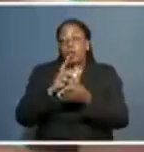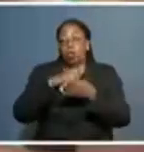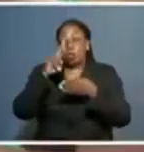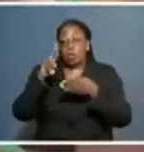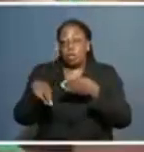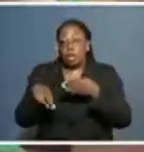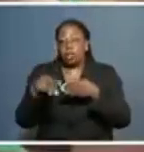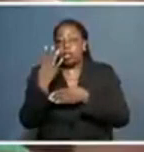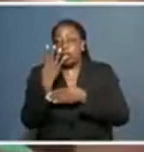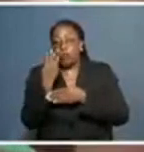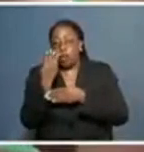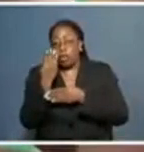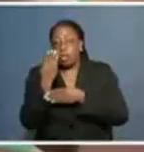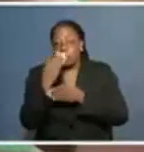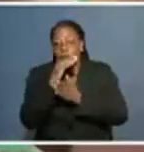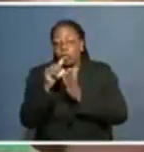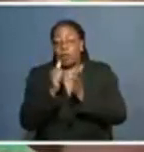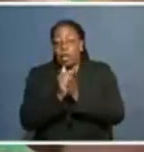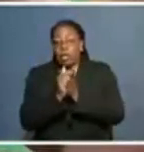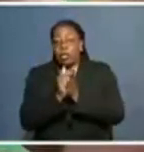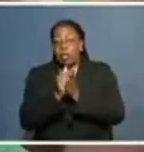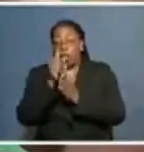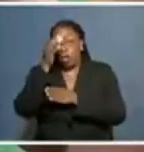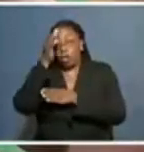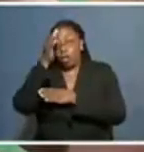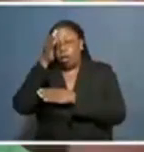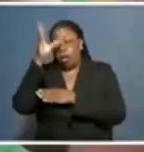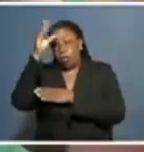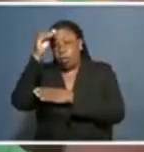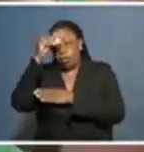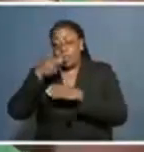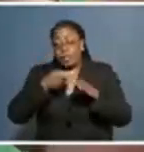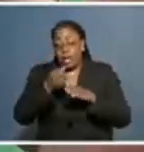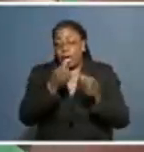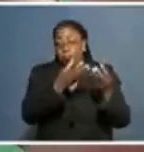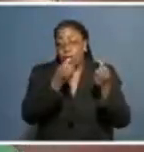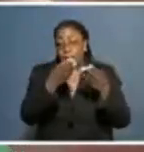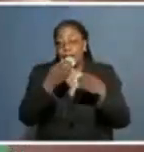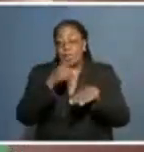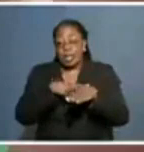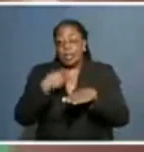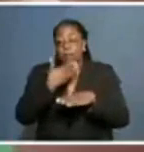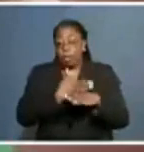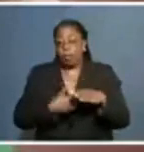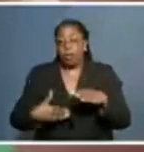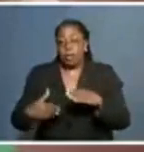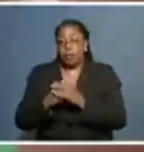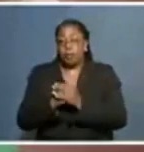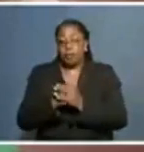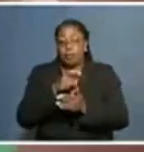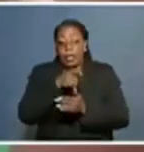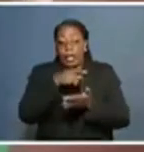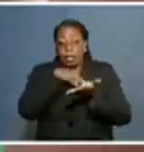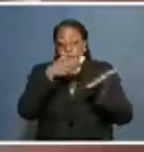in a 14-year-old male student being stabbed multiple times. The student